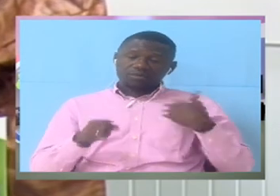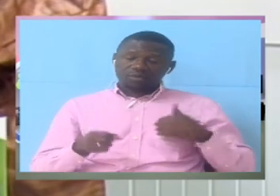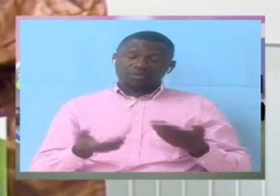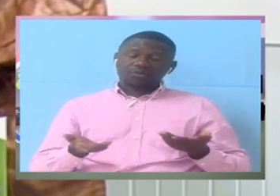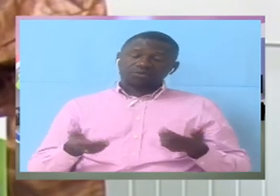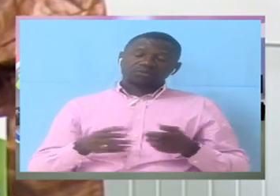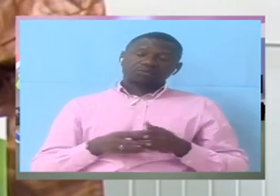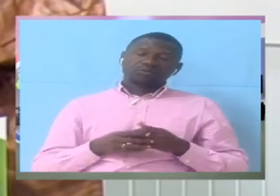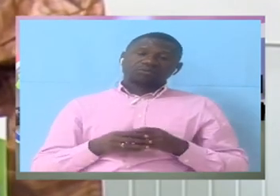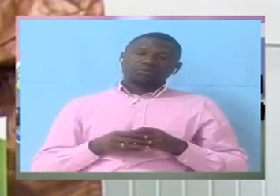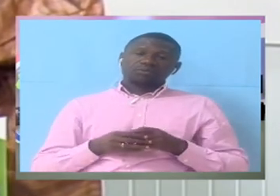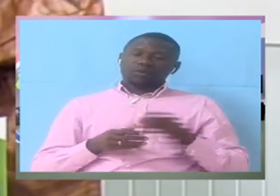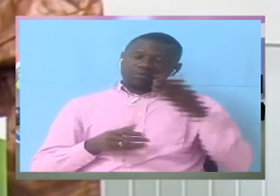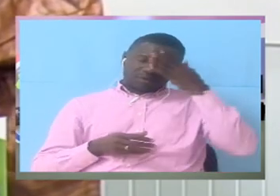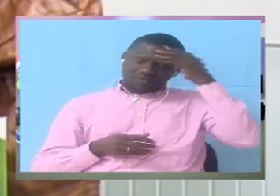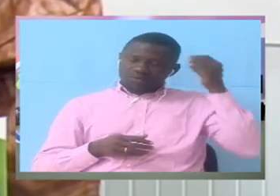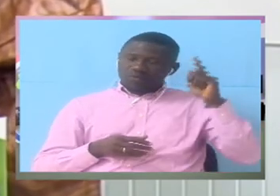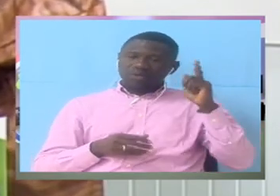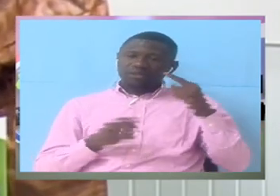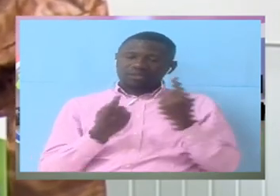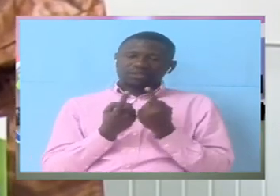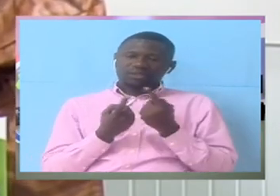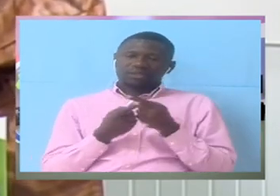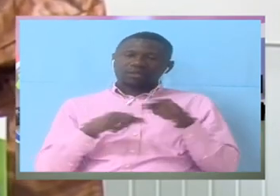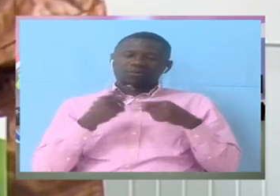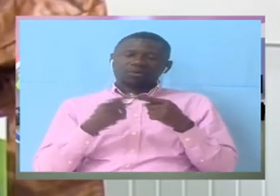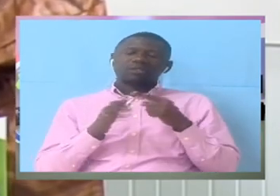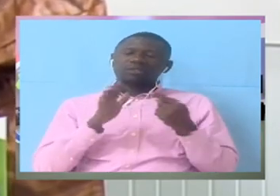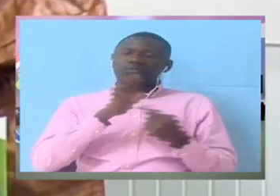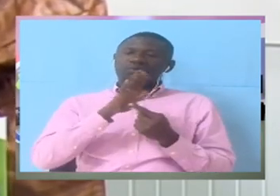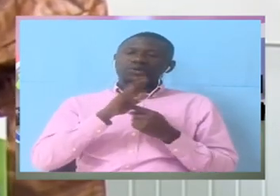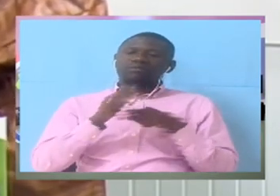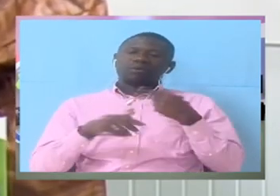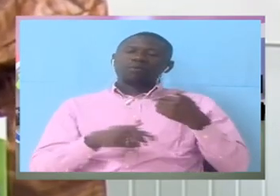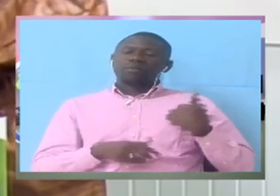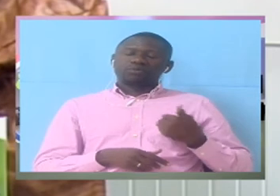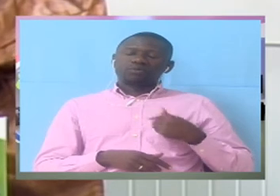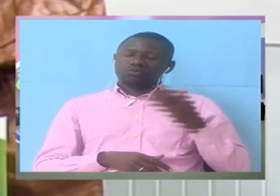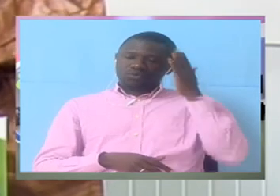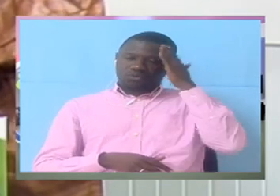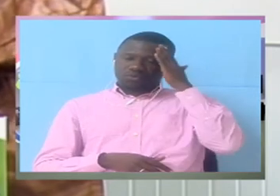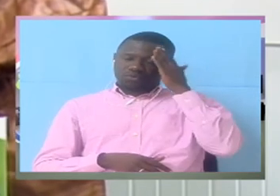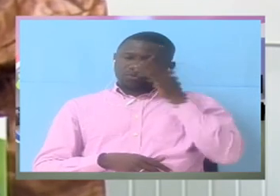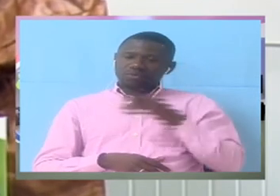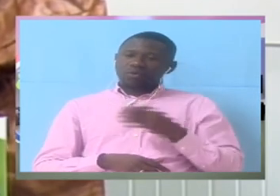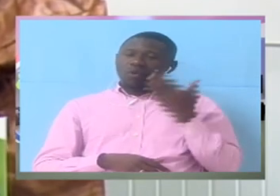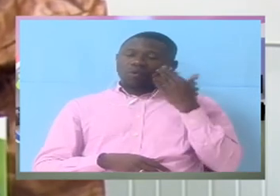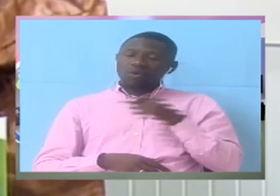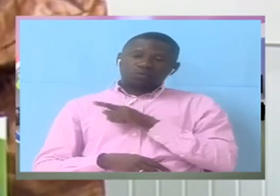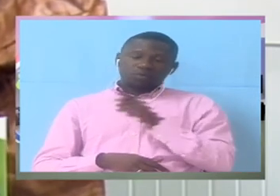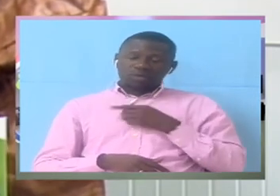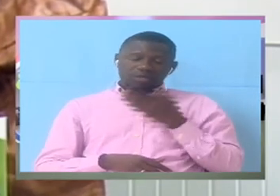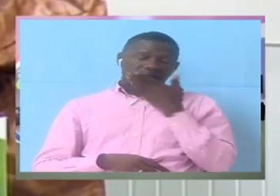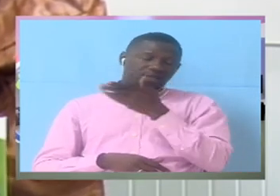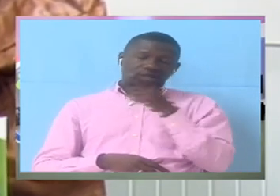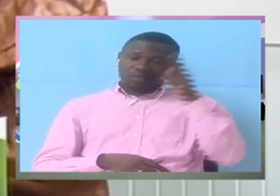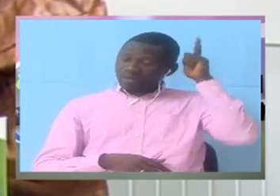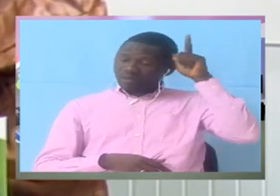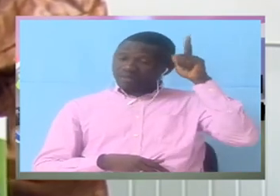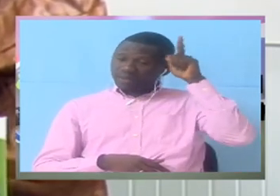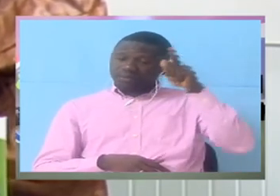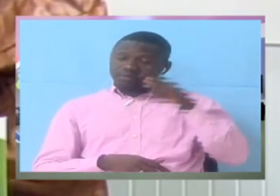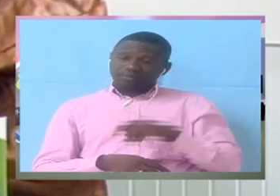I forgot one thing also. It's also important for people to know. Abrimbe Liberia. When we were in Liberia.